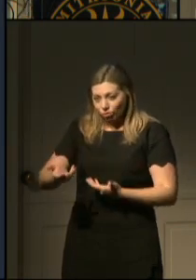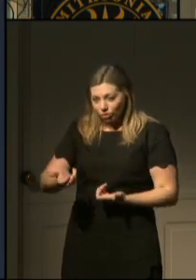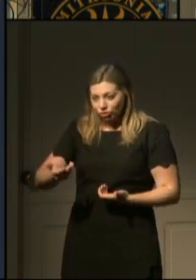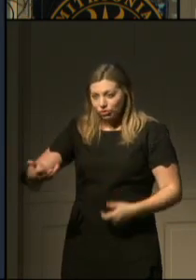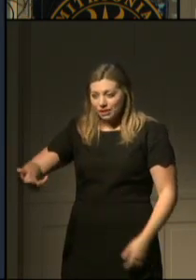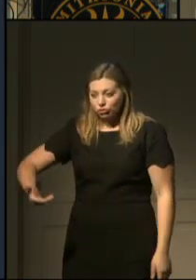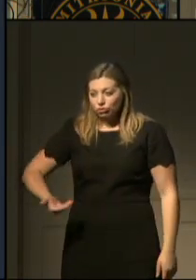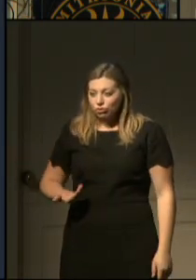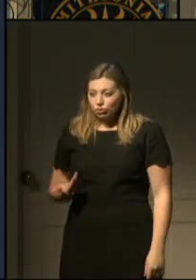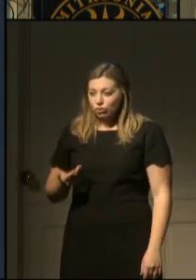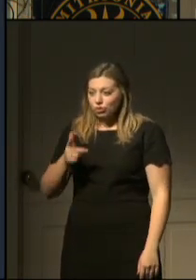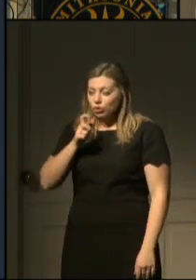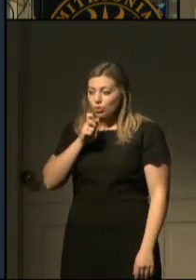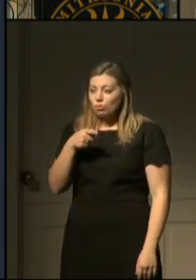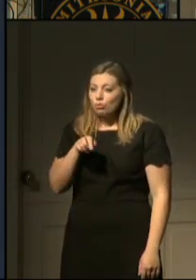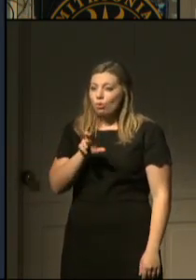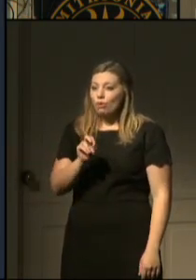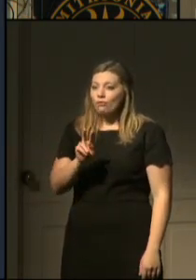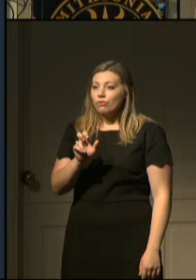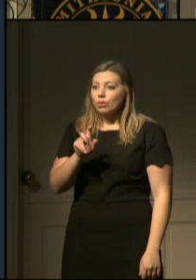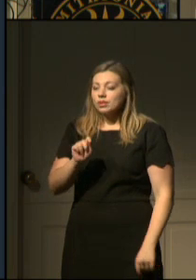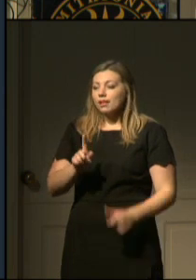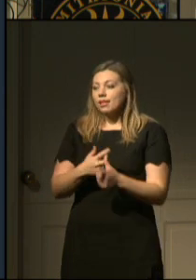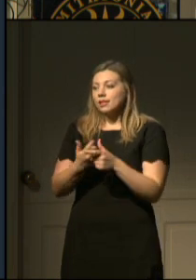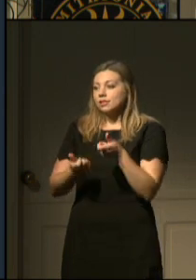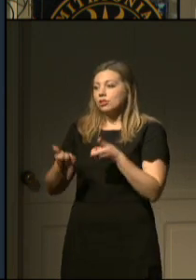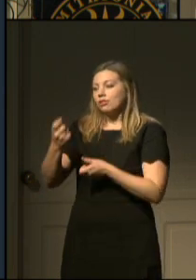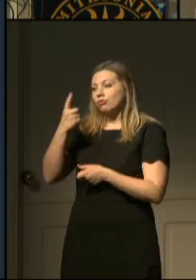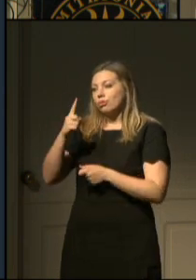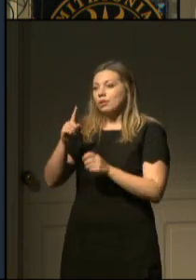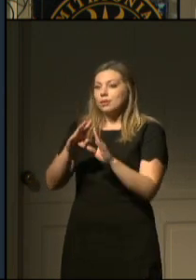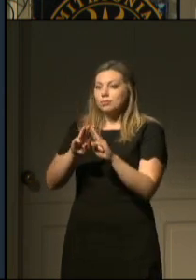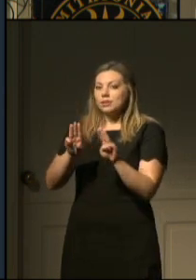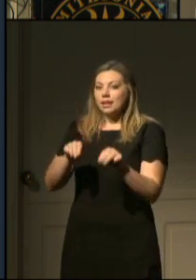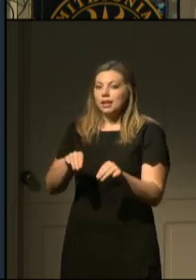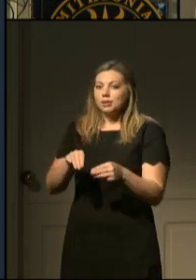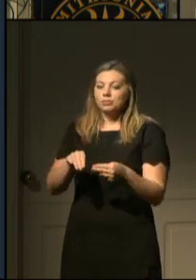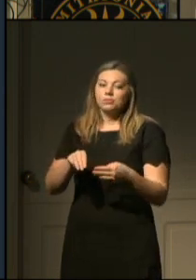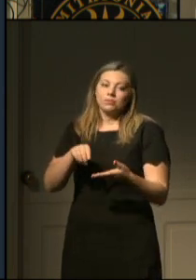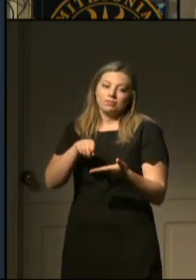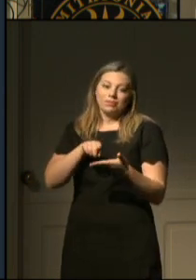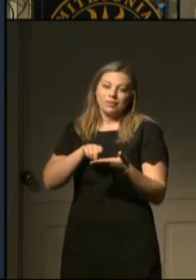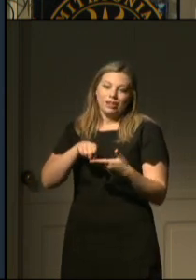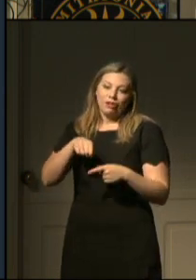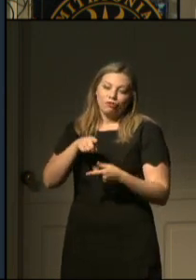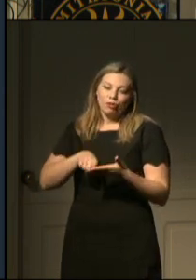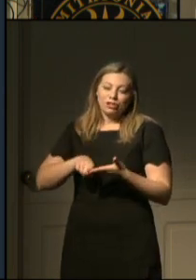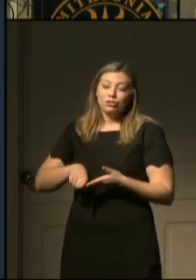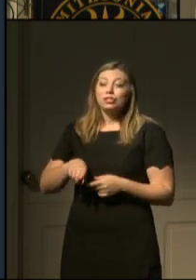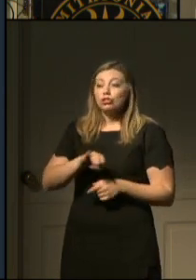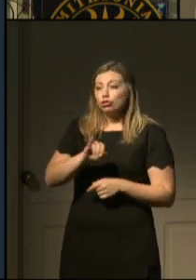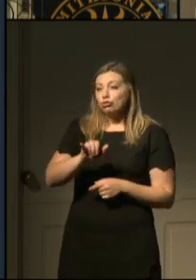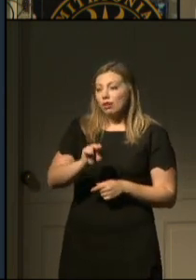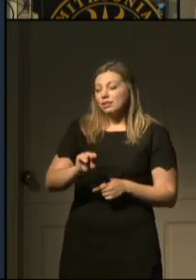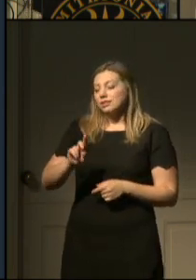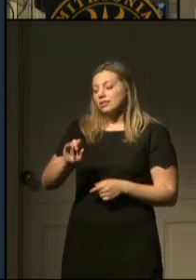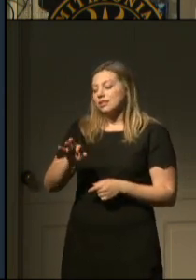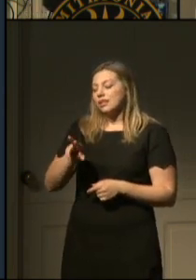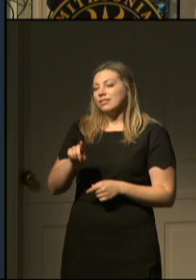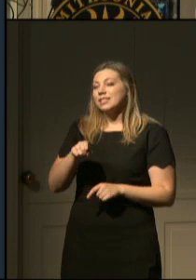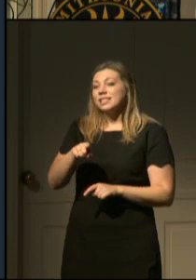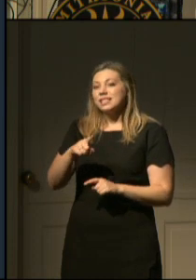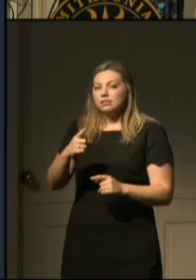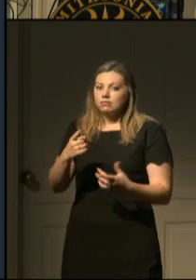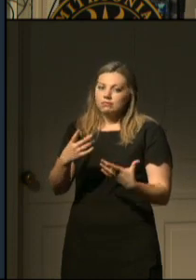introduce the Provost and Undersecretary for Museums, Education, and Research, John Davis. John is responsible for all of the